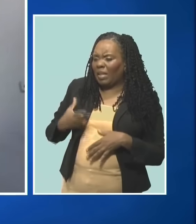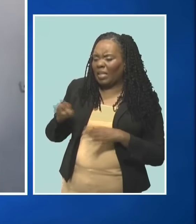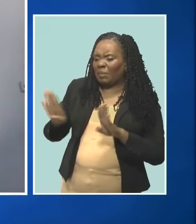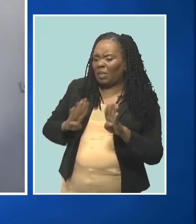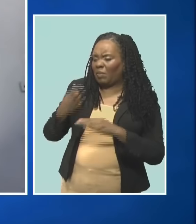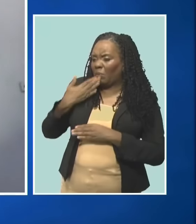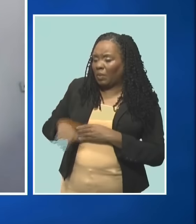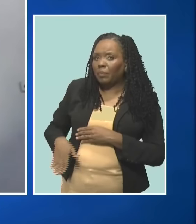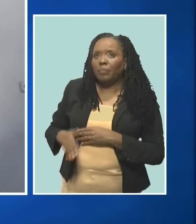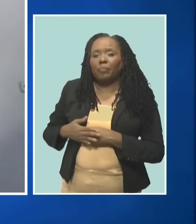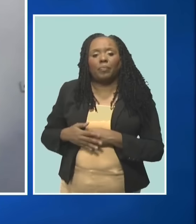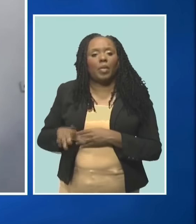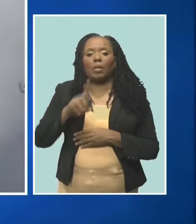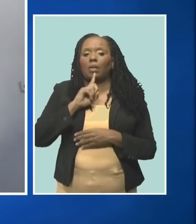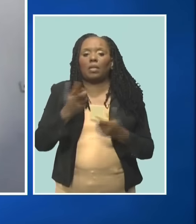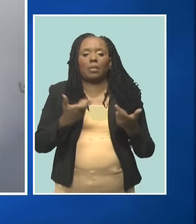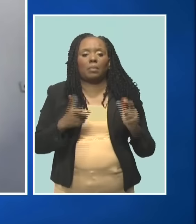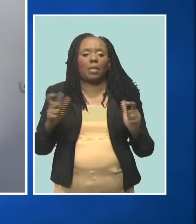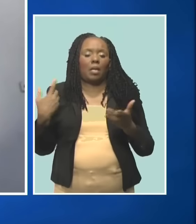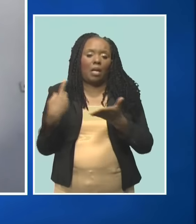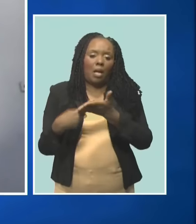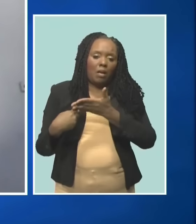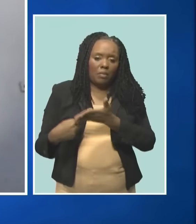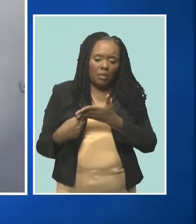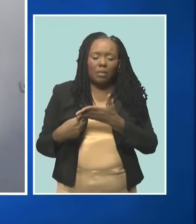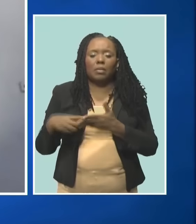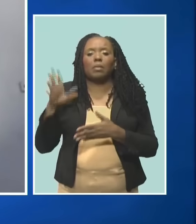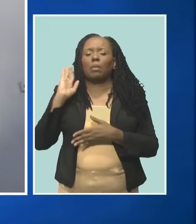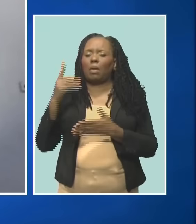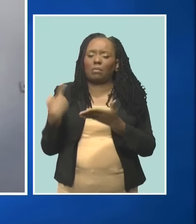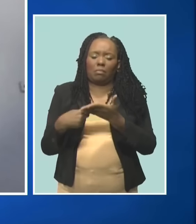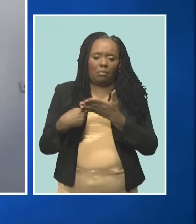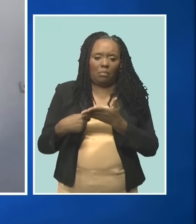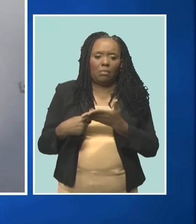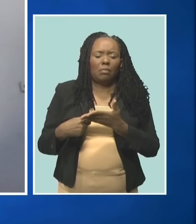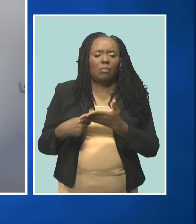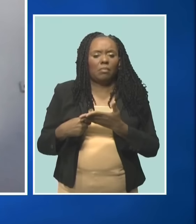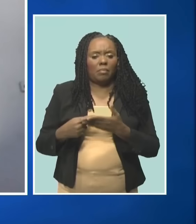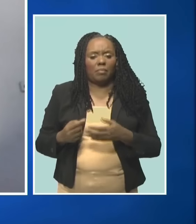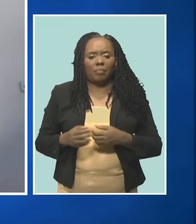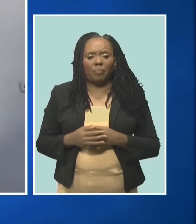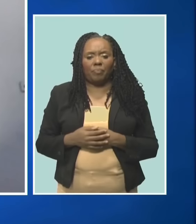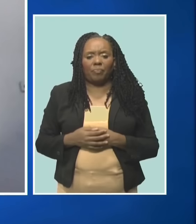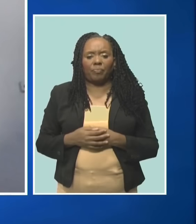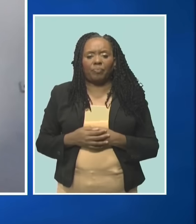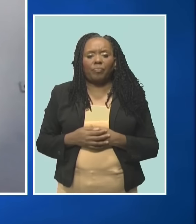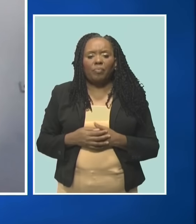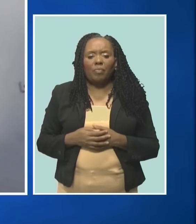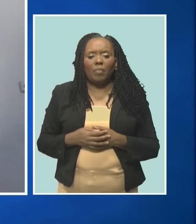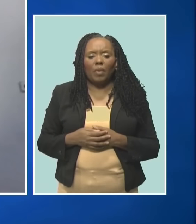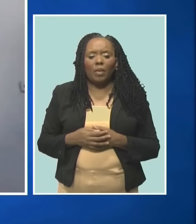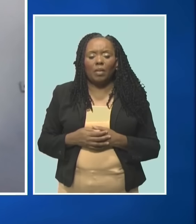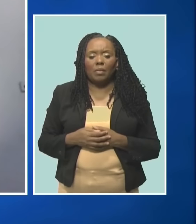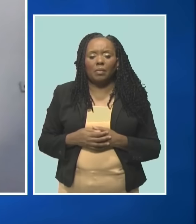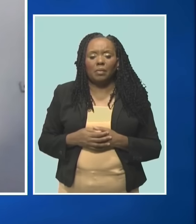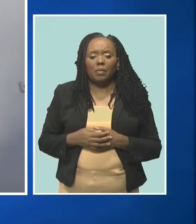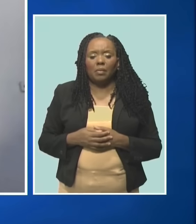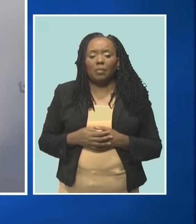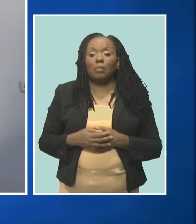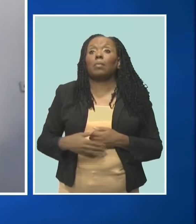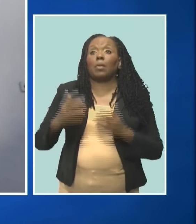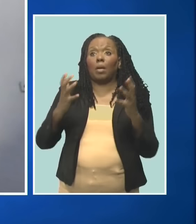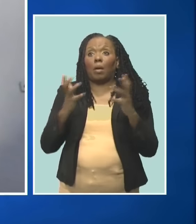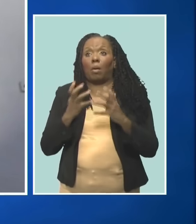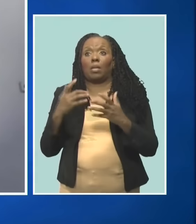Pearson, that's one of the big conversations that we need to have coming out of this Cropover Festival, and certainly is one that we want to be able